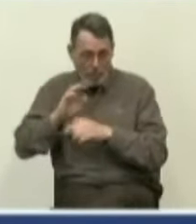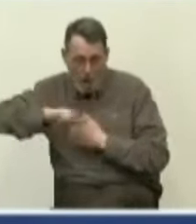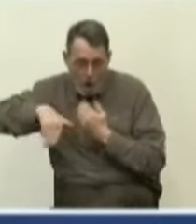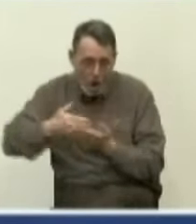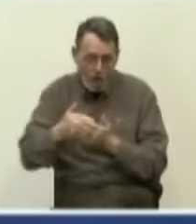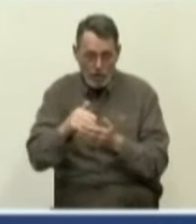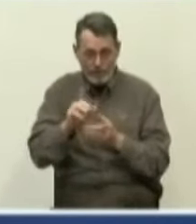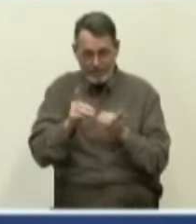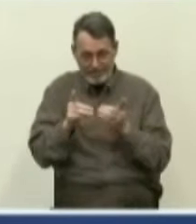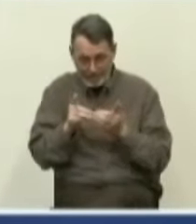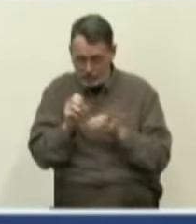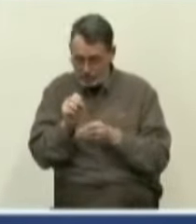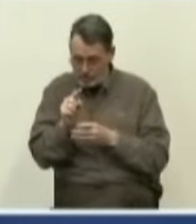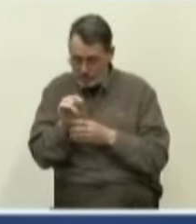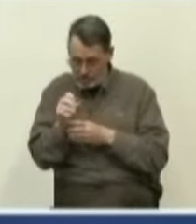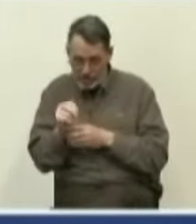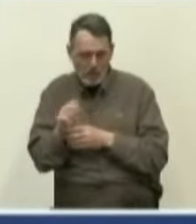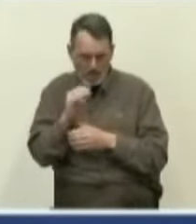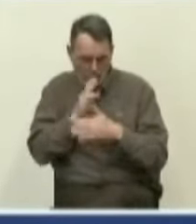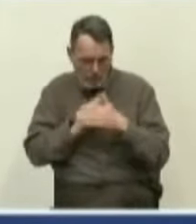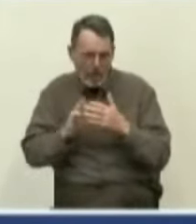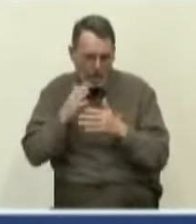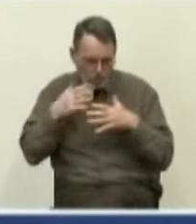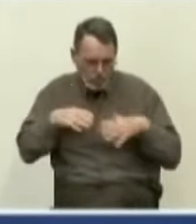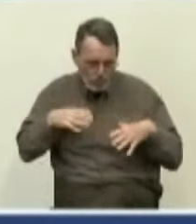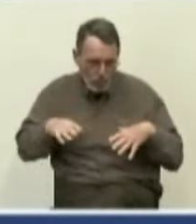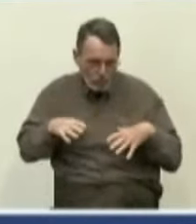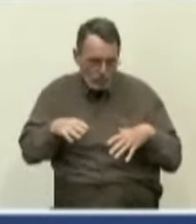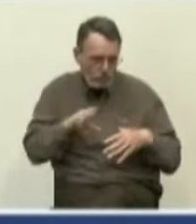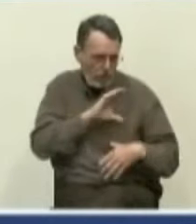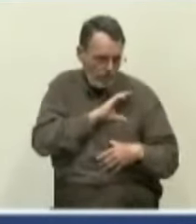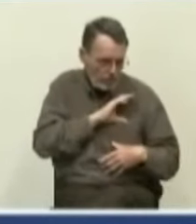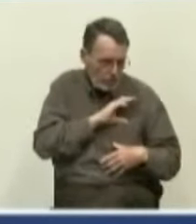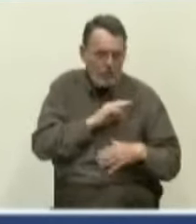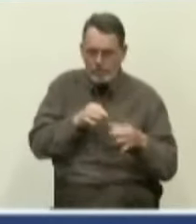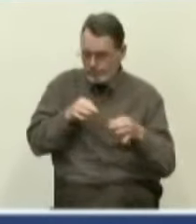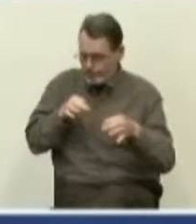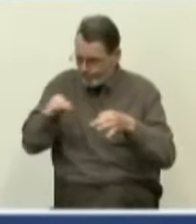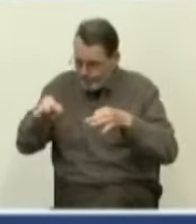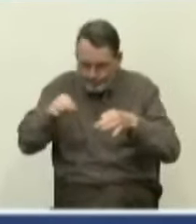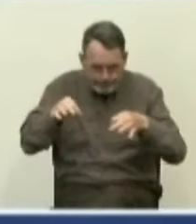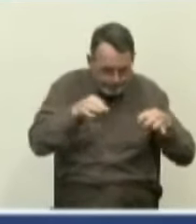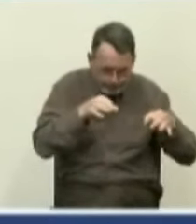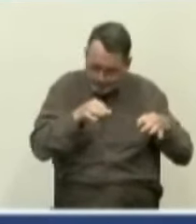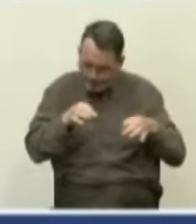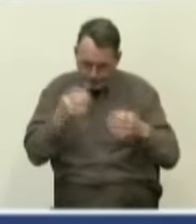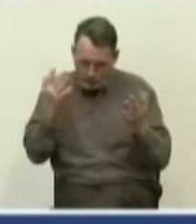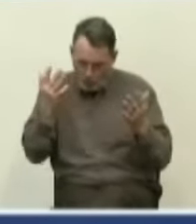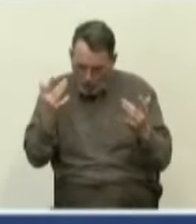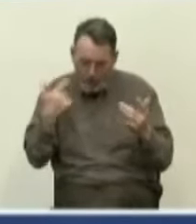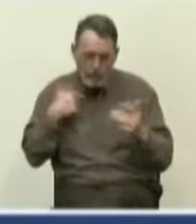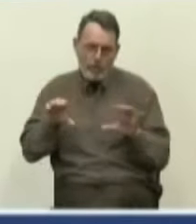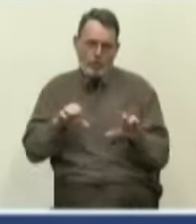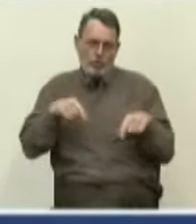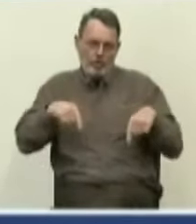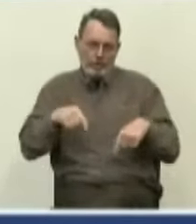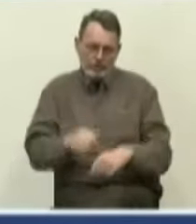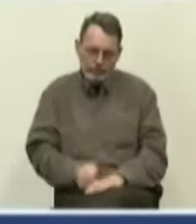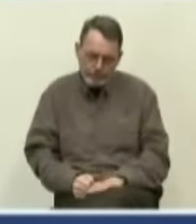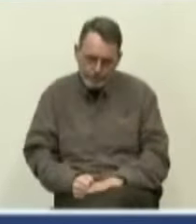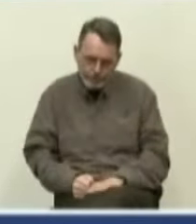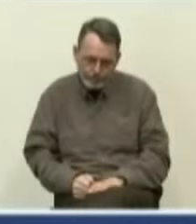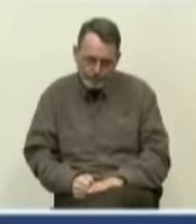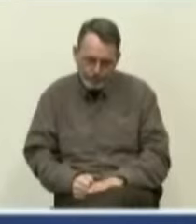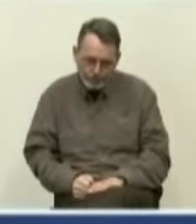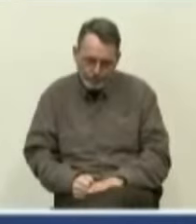sergeants and explained these steps to them and why we are doing what we are doing.